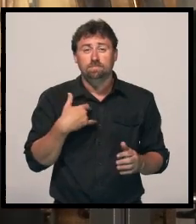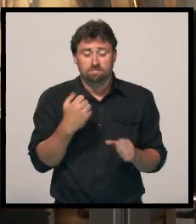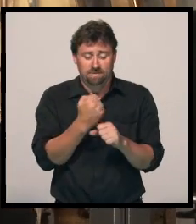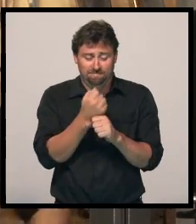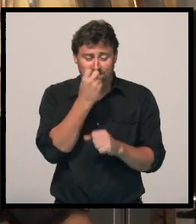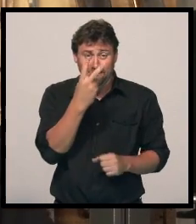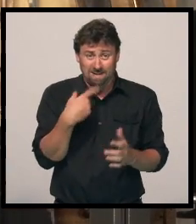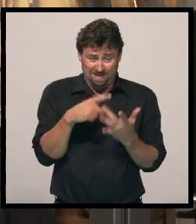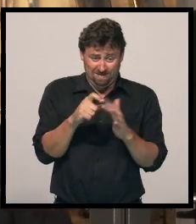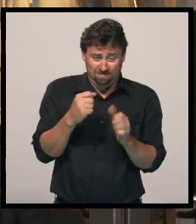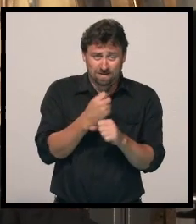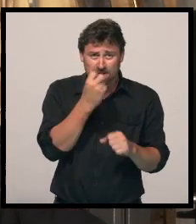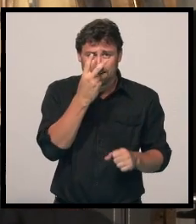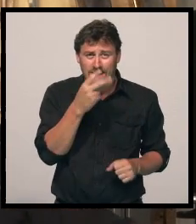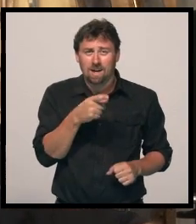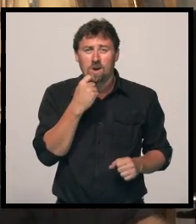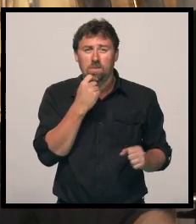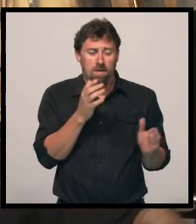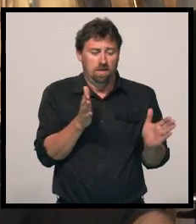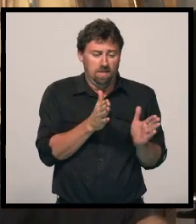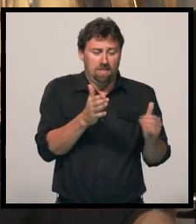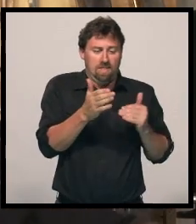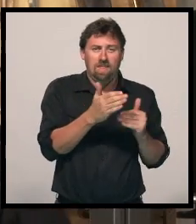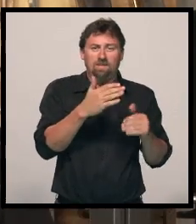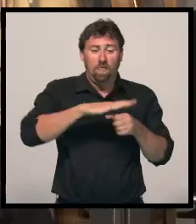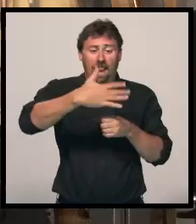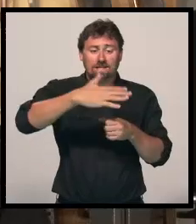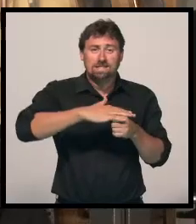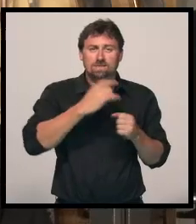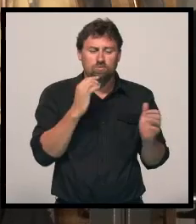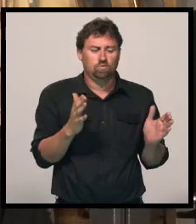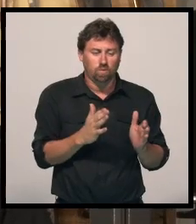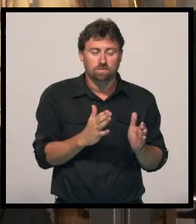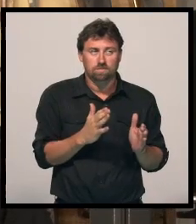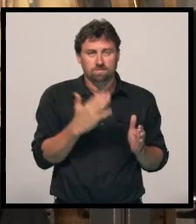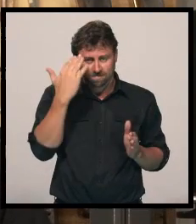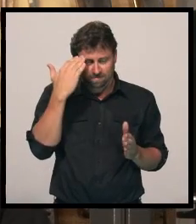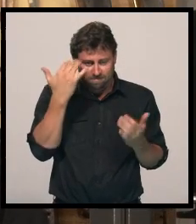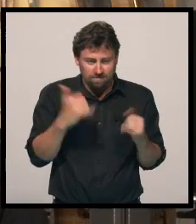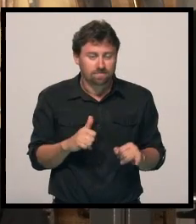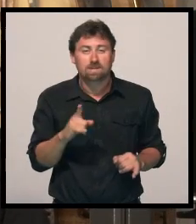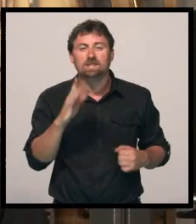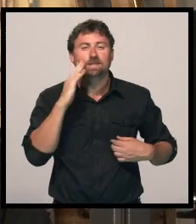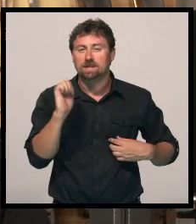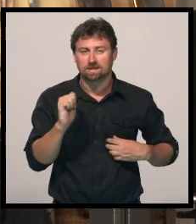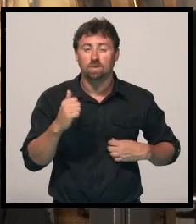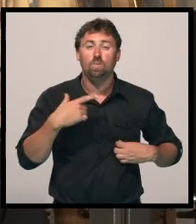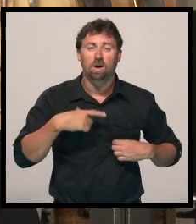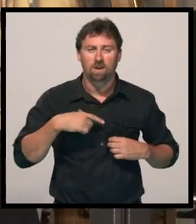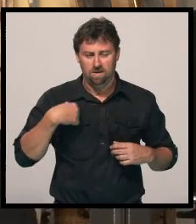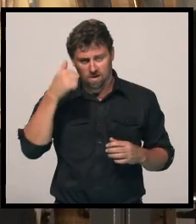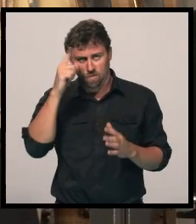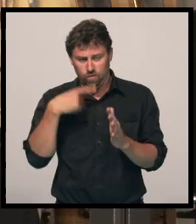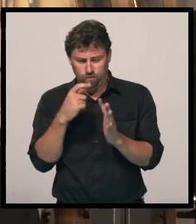lid. And it's a little bit narrower than I'd like it, or a little bit shorter, but it doesn't matter because I know what I'm doing,